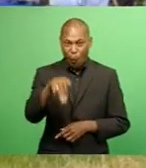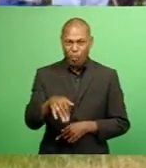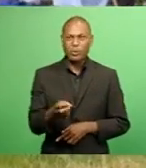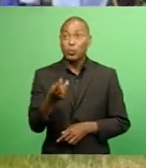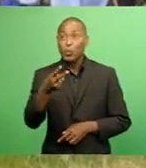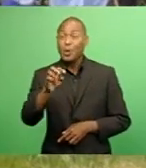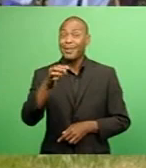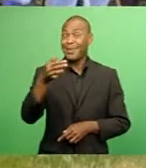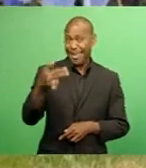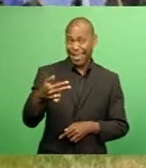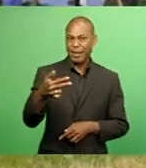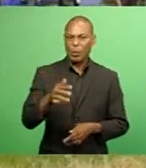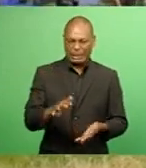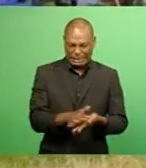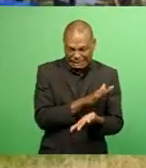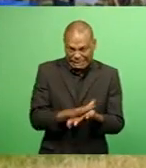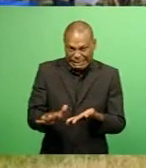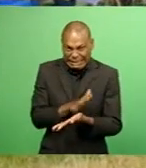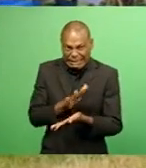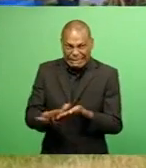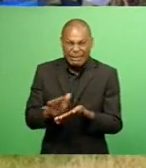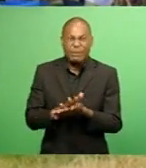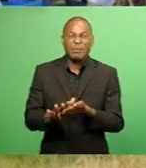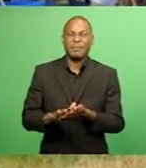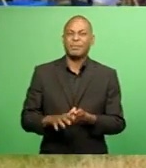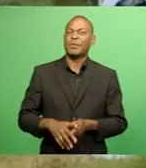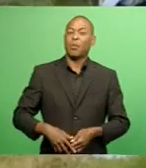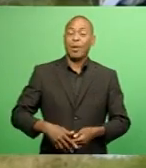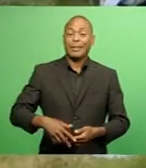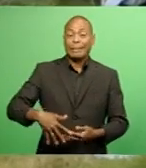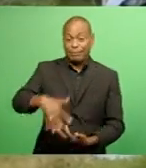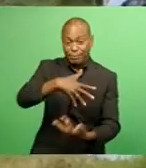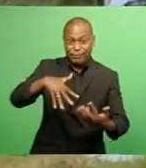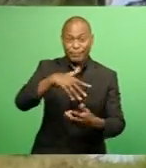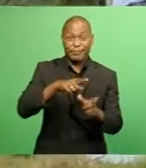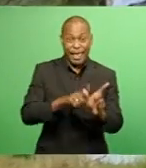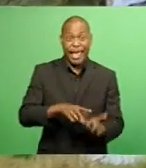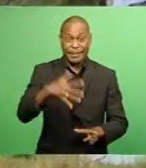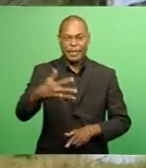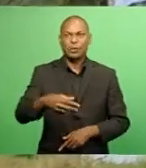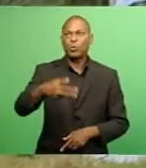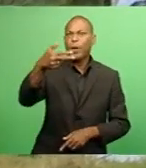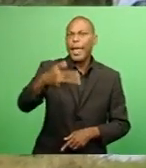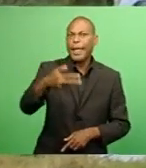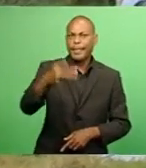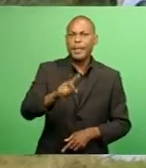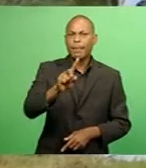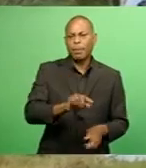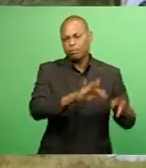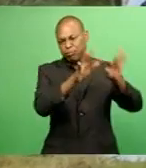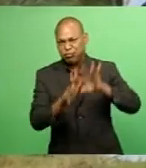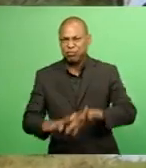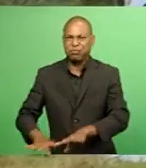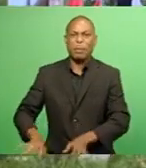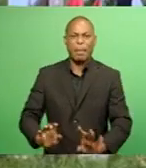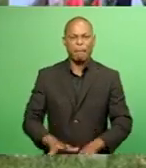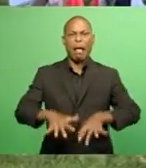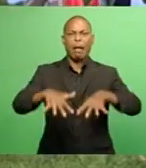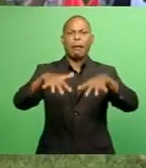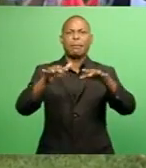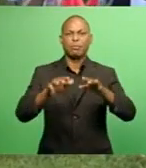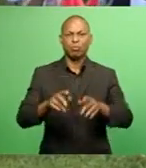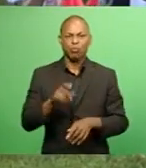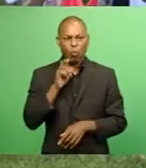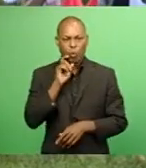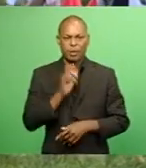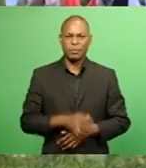28 were completely destroyed at the height of tropical cyclone Yasa, 18 of which were washed away by the flood waters. The